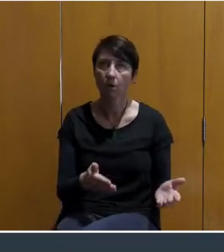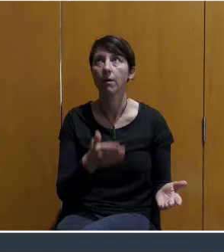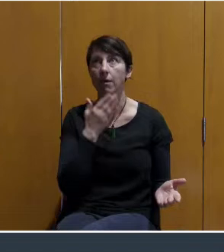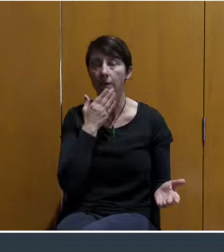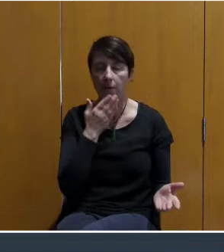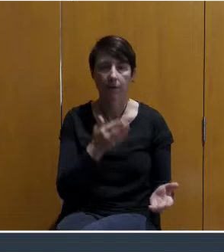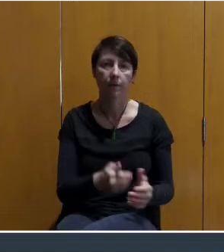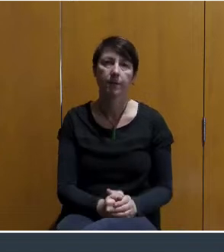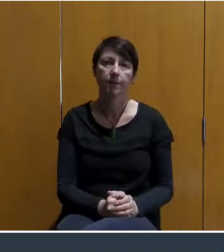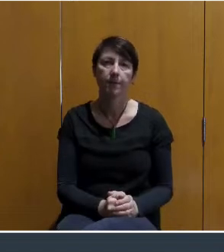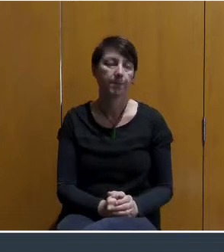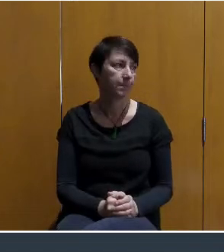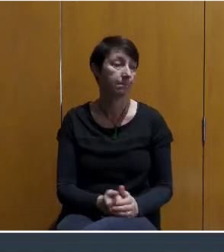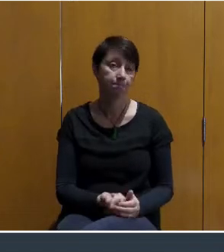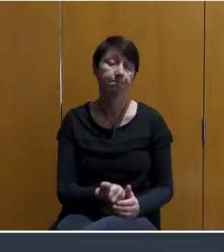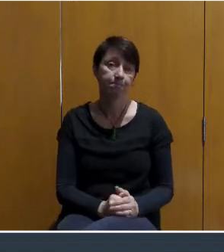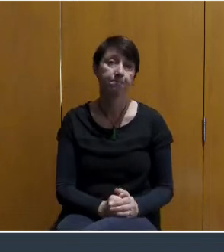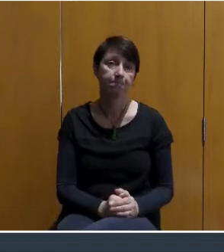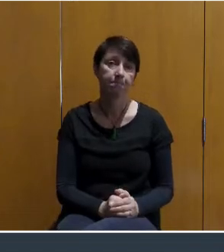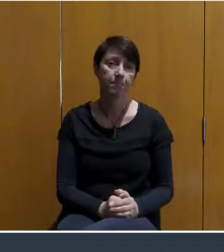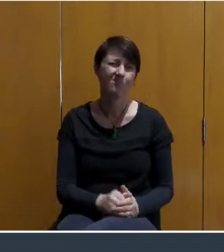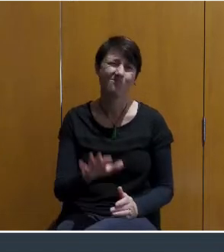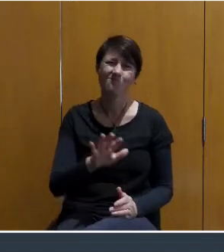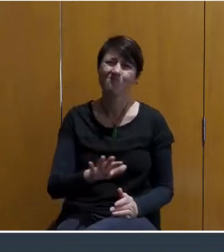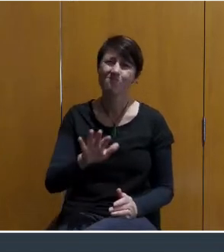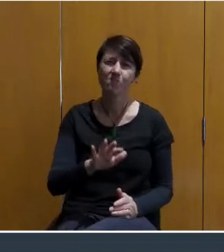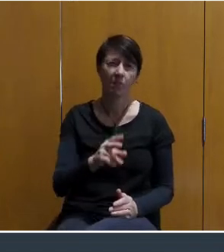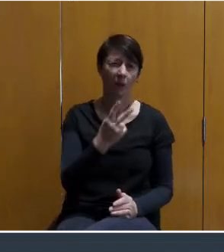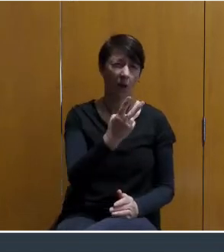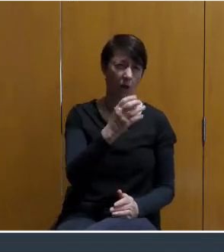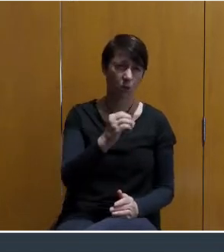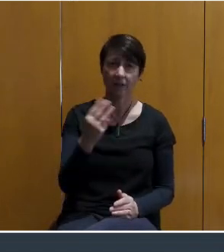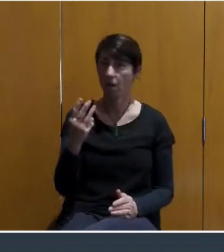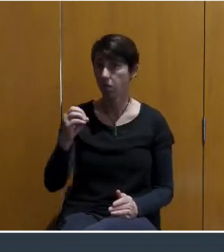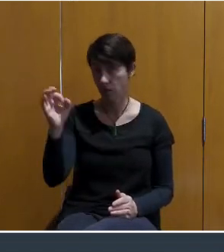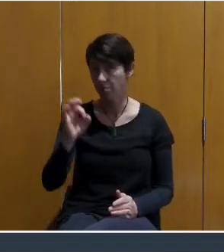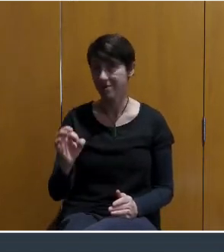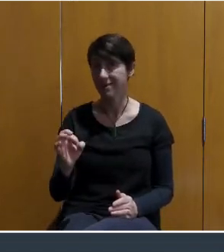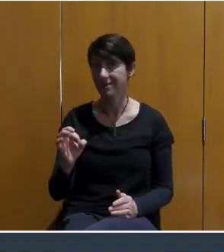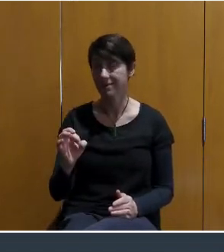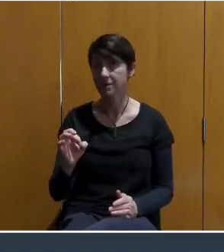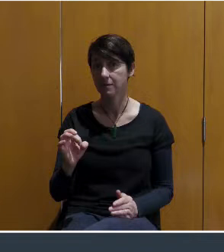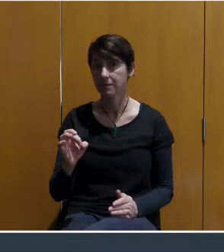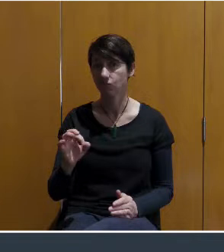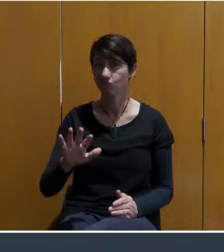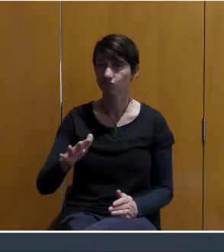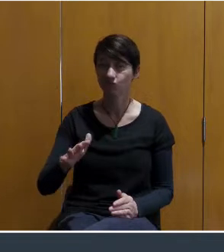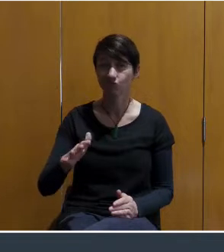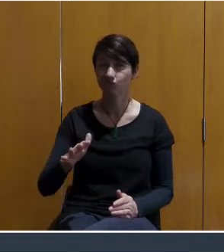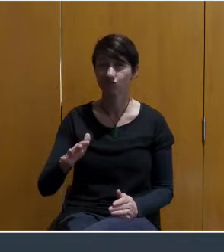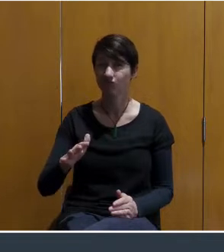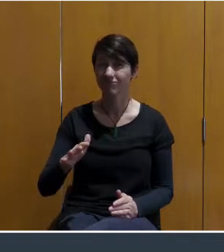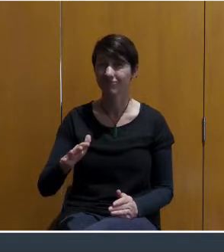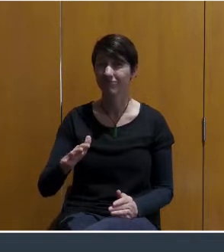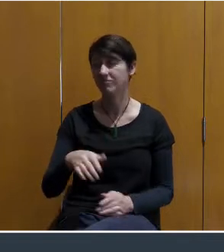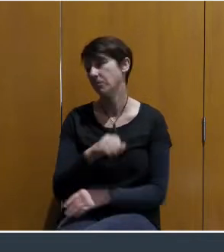is probably, I don't know, there's probably about 20 to 30% that probably don't do that much. They